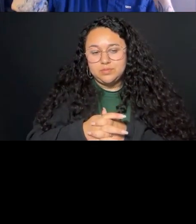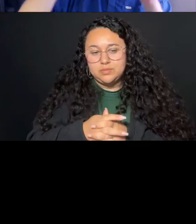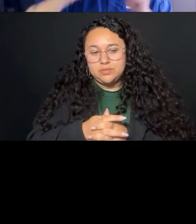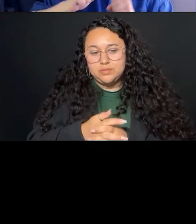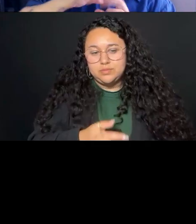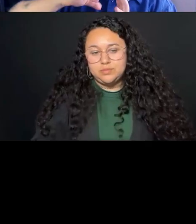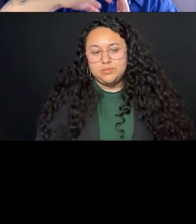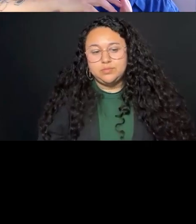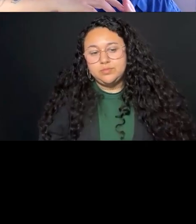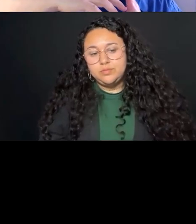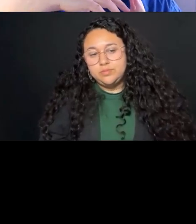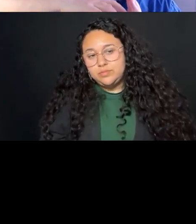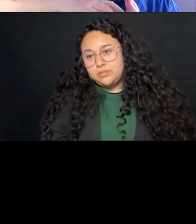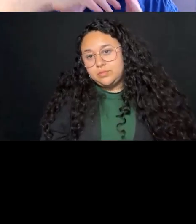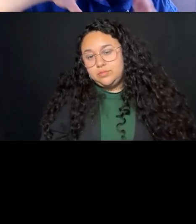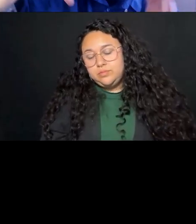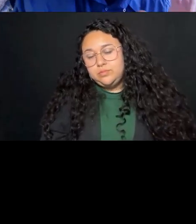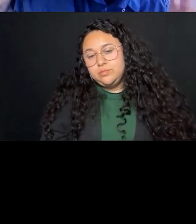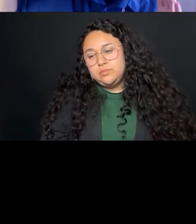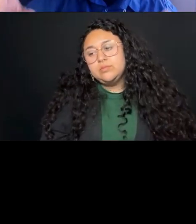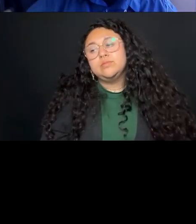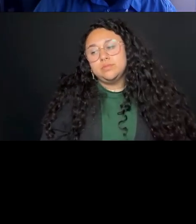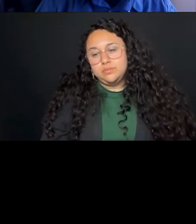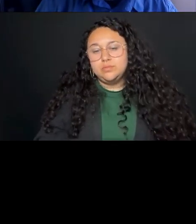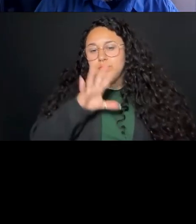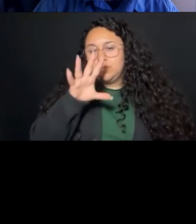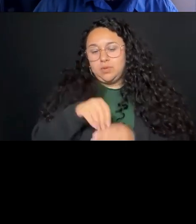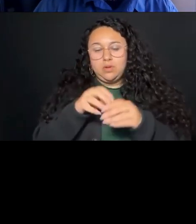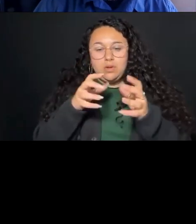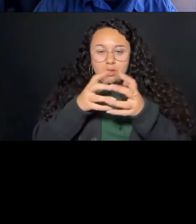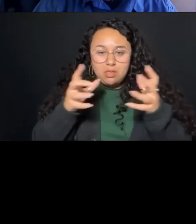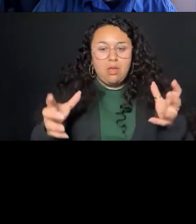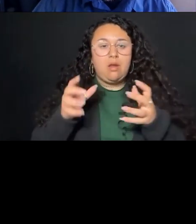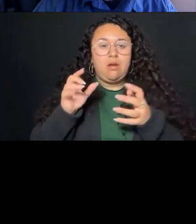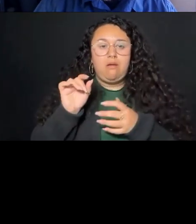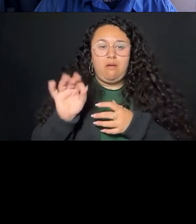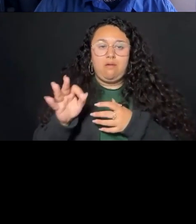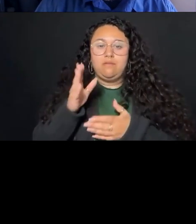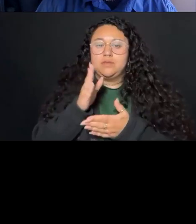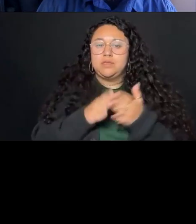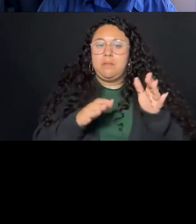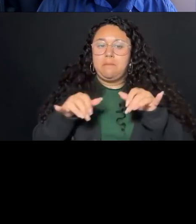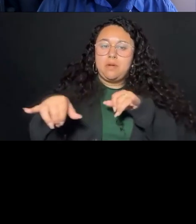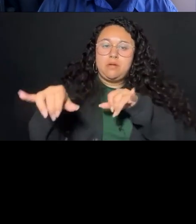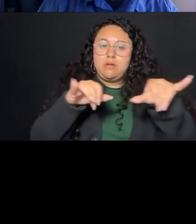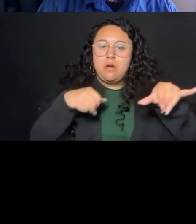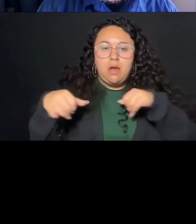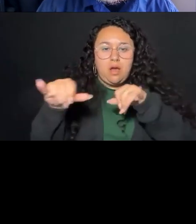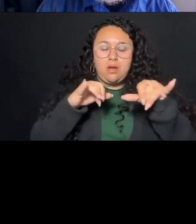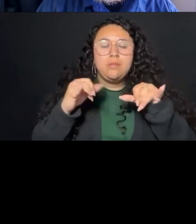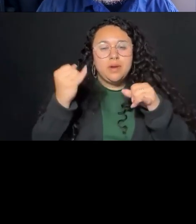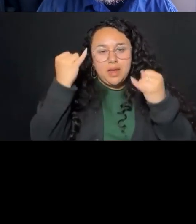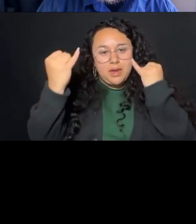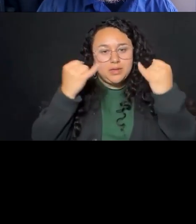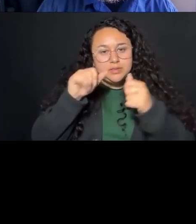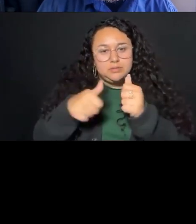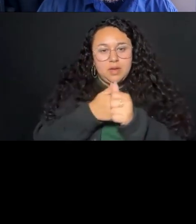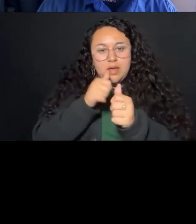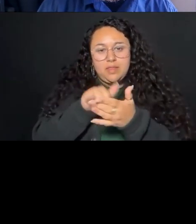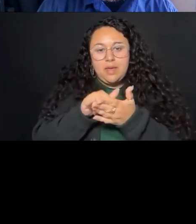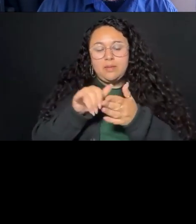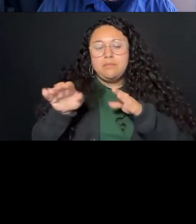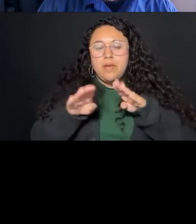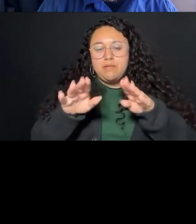You've captured a lot of what some very common ideas are and behaviors are. So thanks for contributing